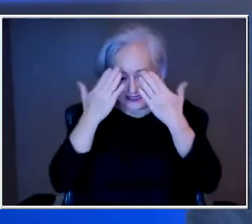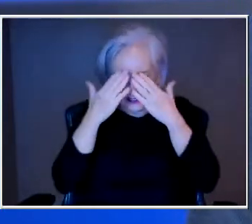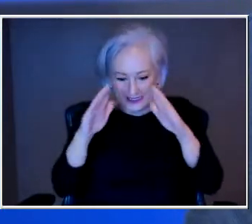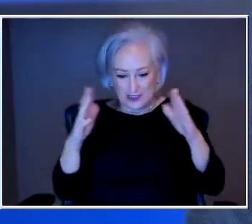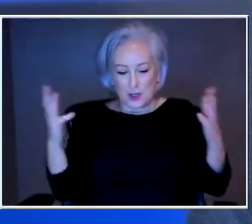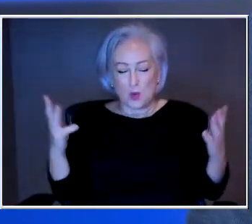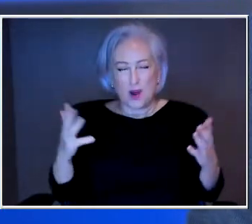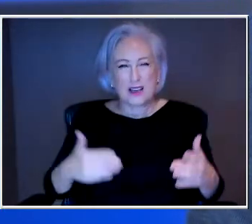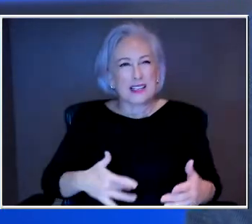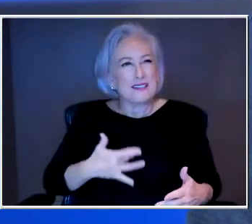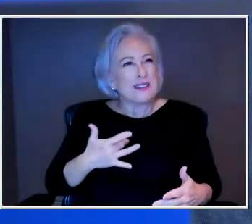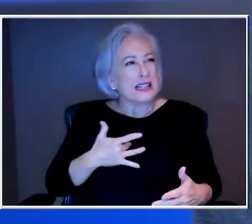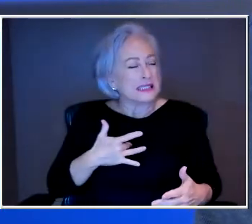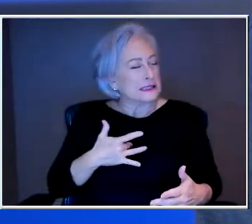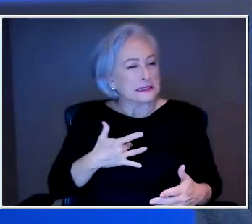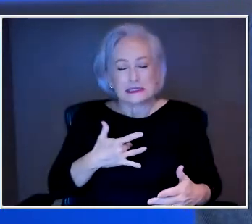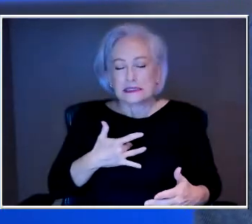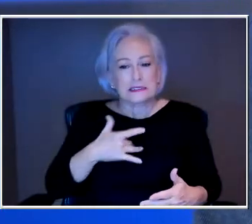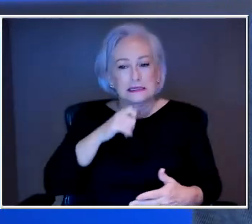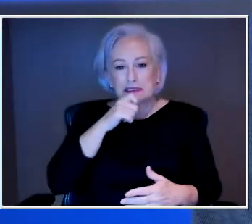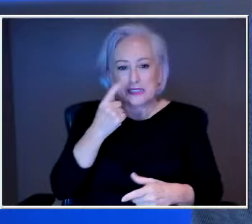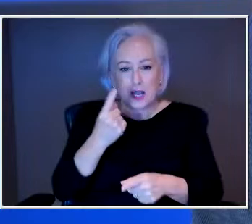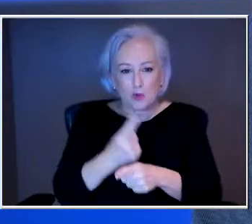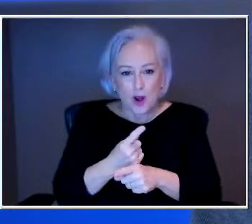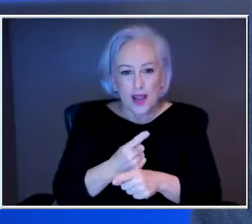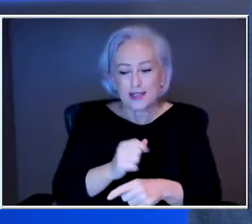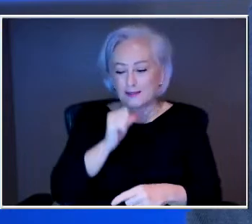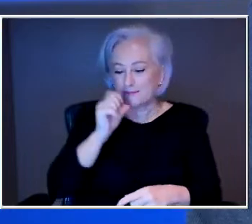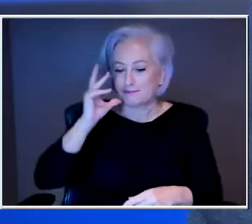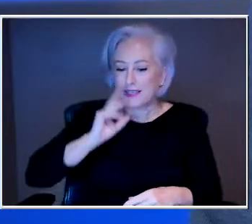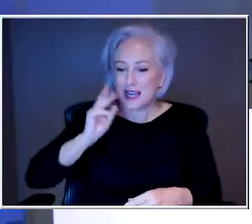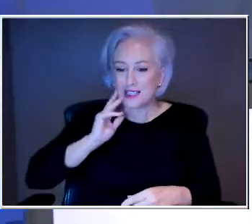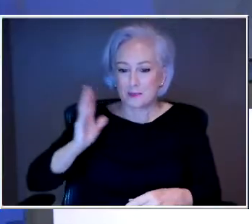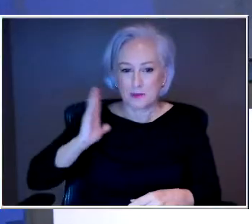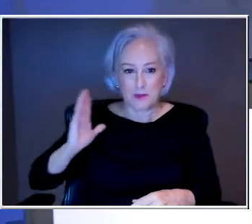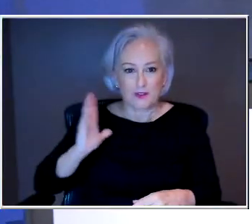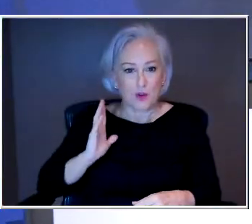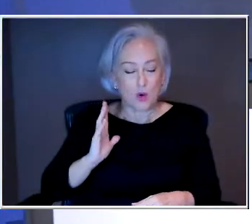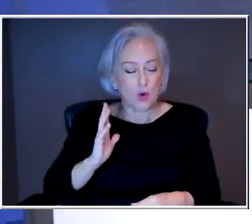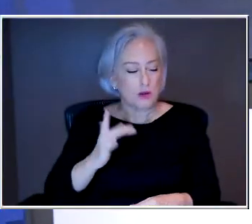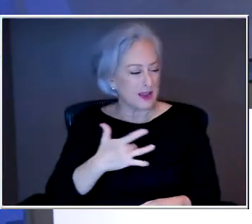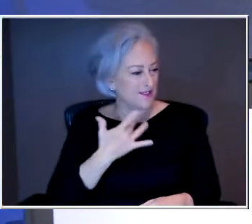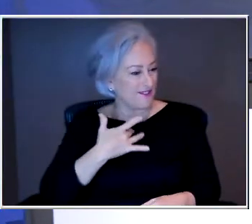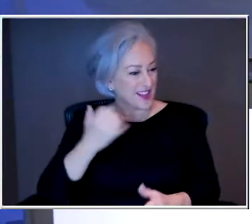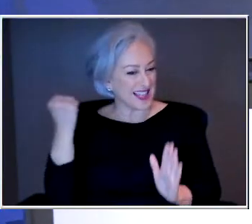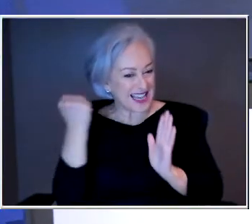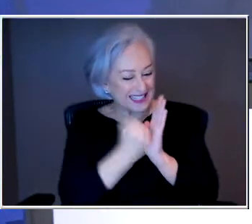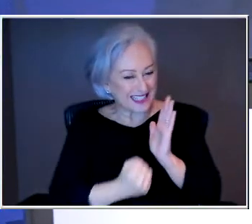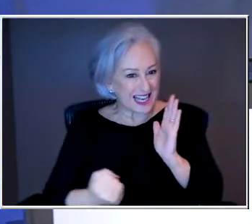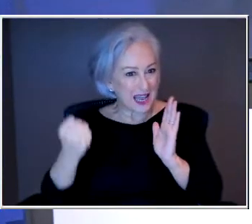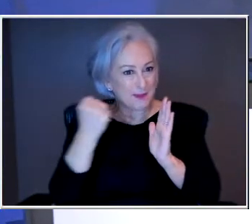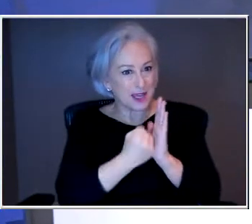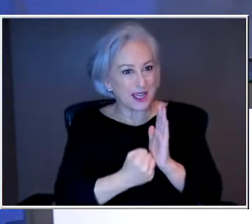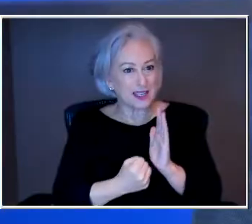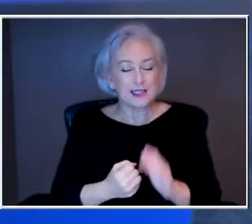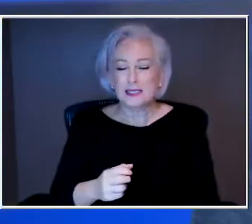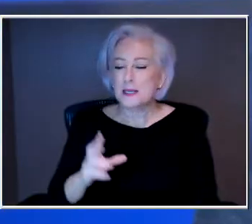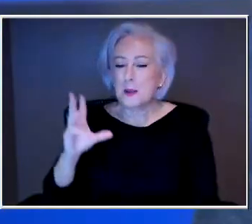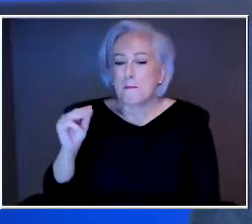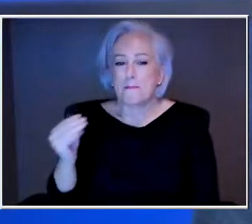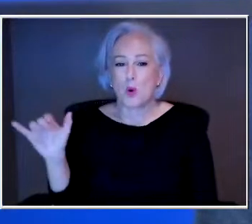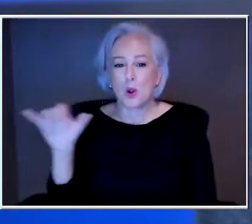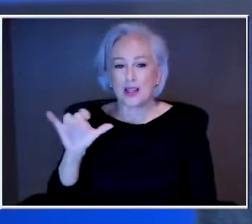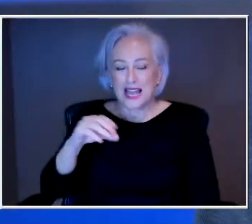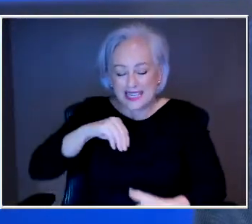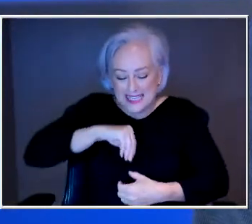it wasn't something I've ever really experienced before. Like a stabbing pain? You know, it's more like deep inside me, like internal. I don't know how